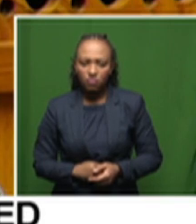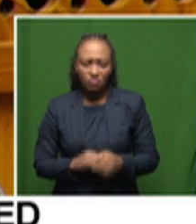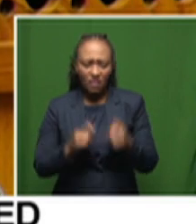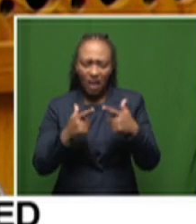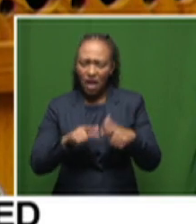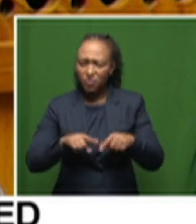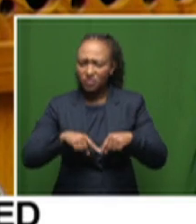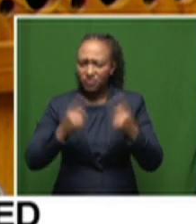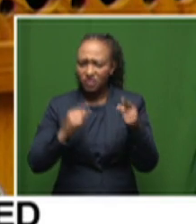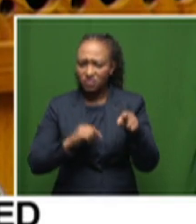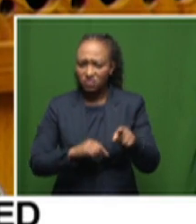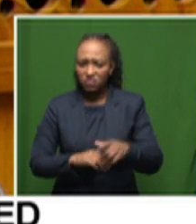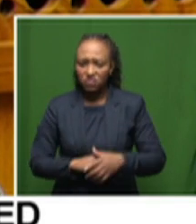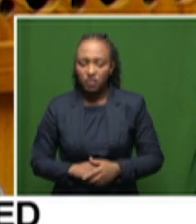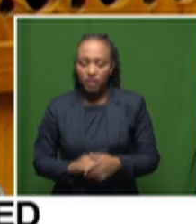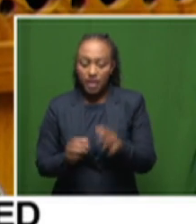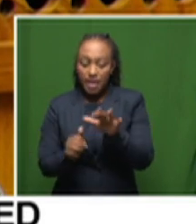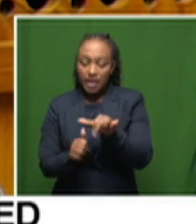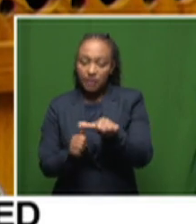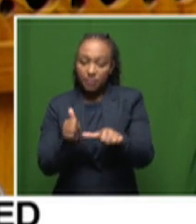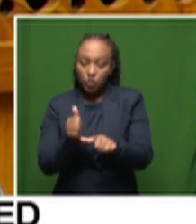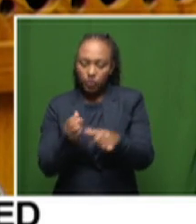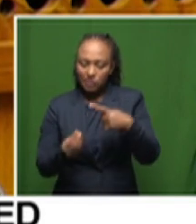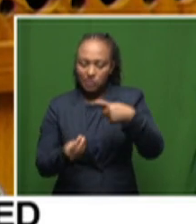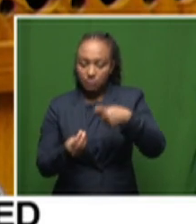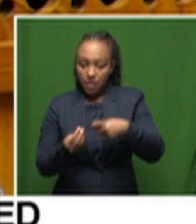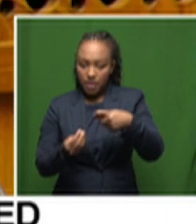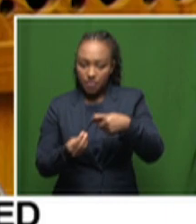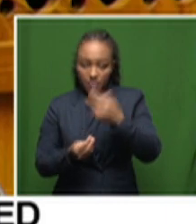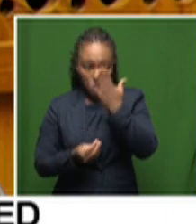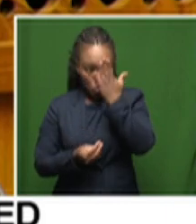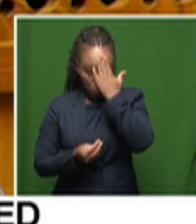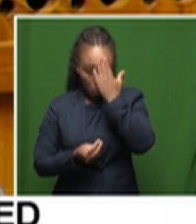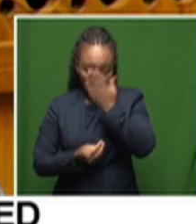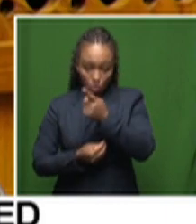Deputy Speaker, you are now well aware that the